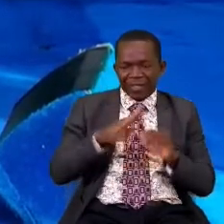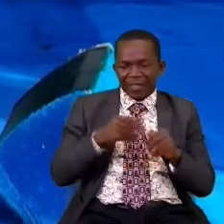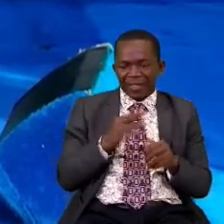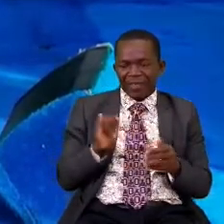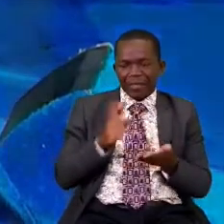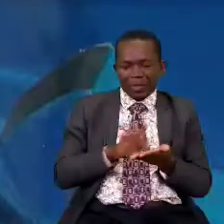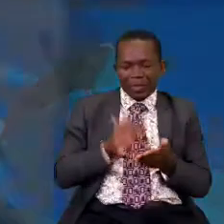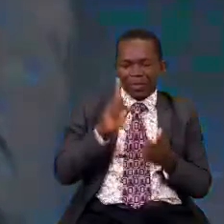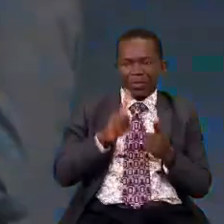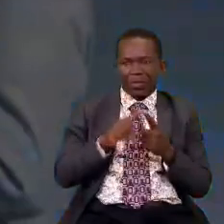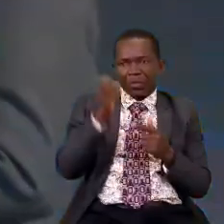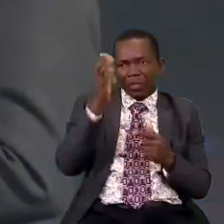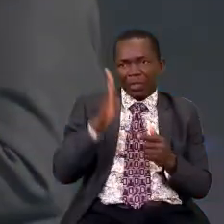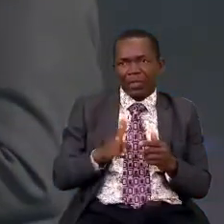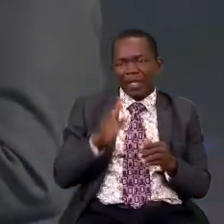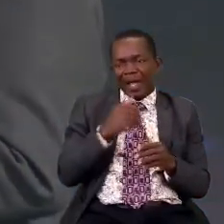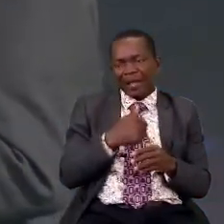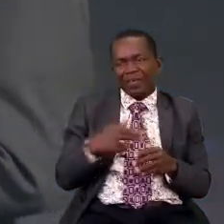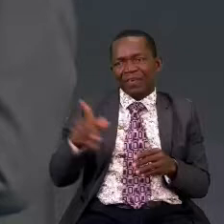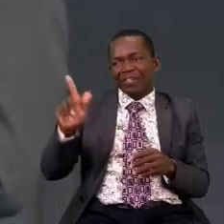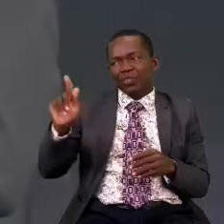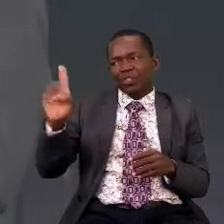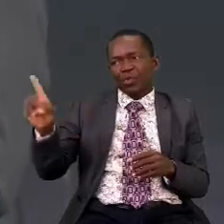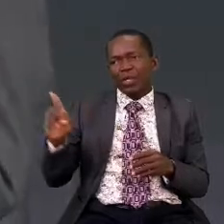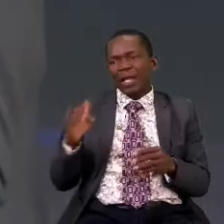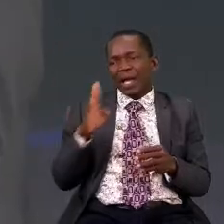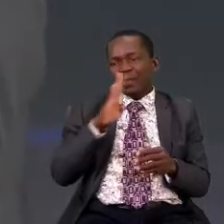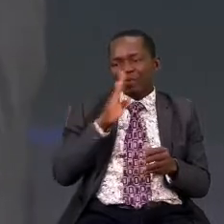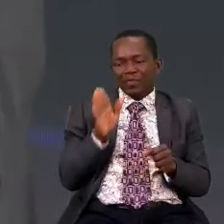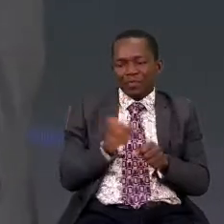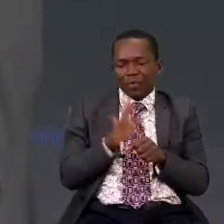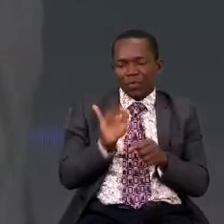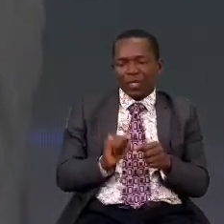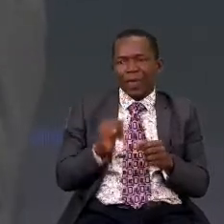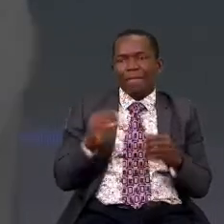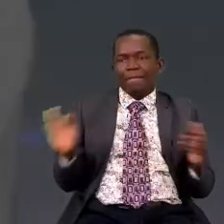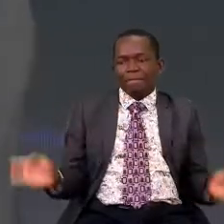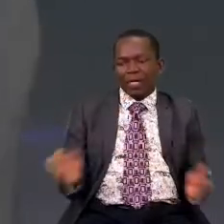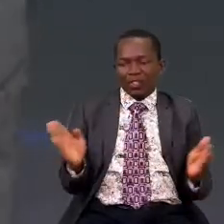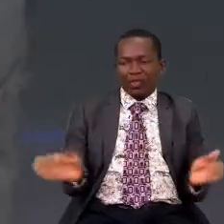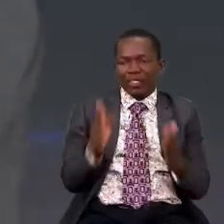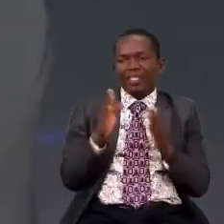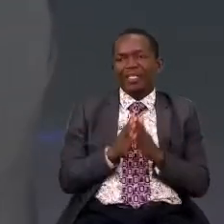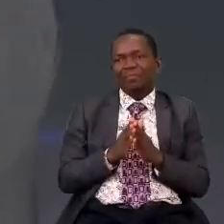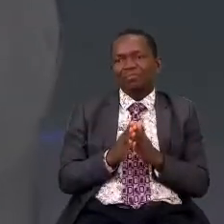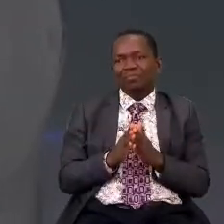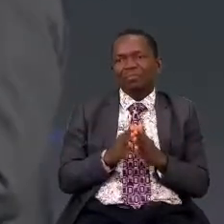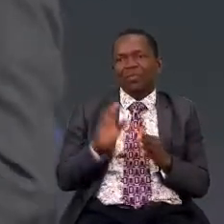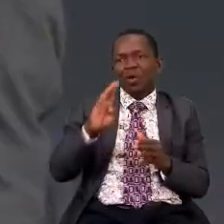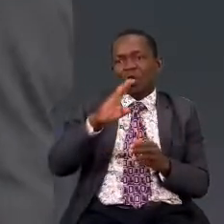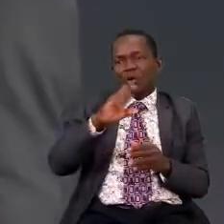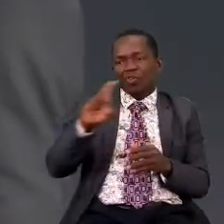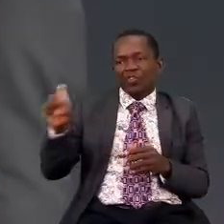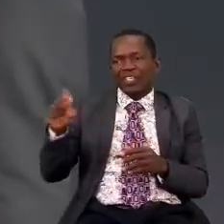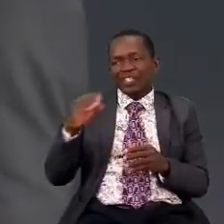fully persuaded, 100 years of age, you are going to have a child, fully persuaded, the body is not functioning anymore, yet fully